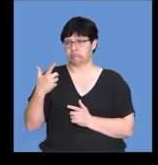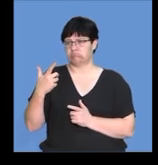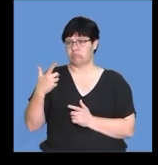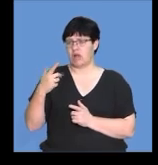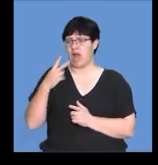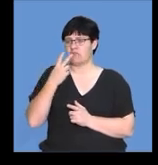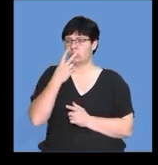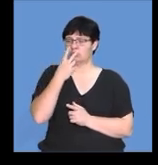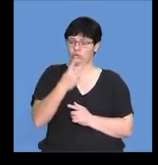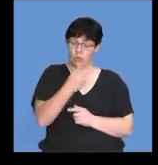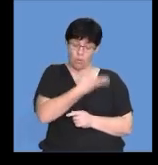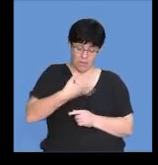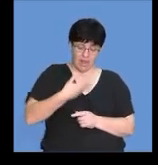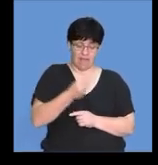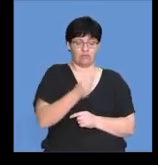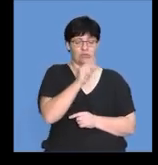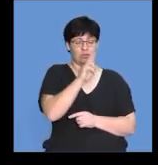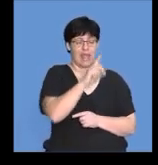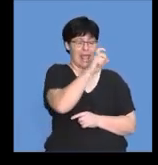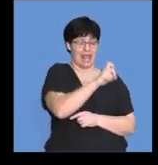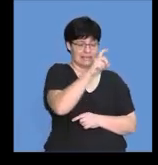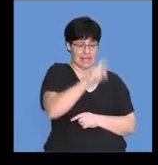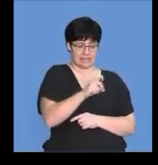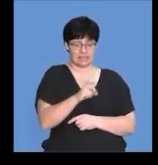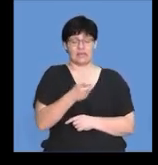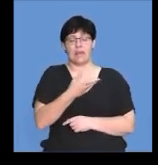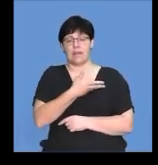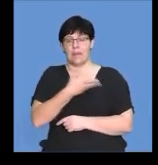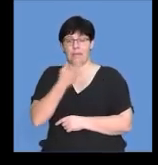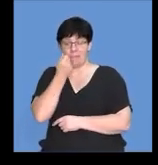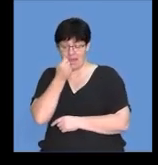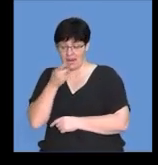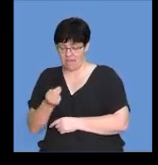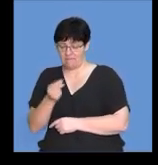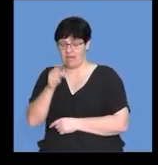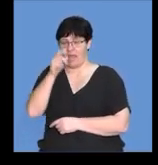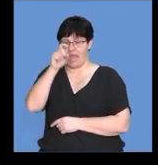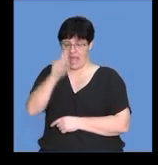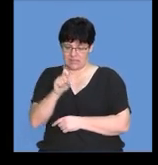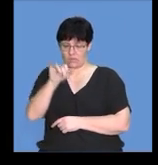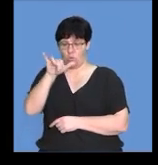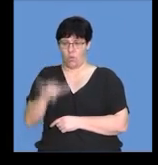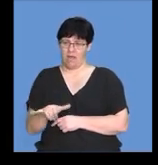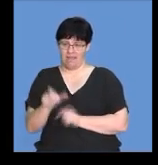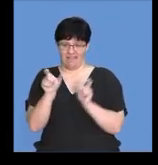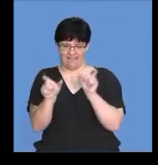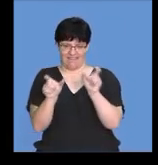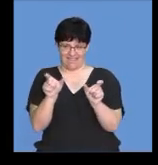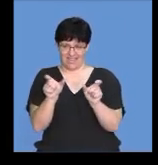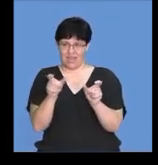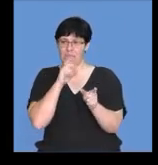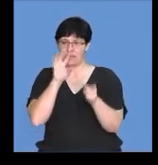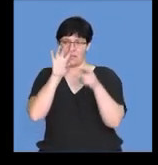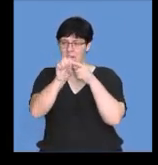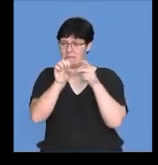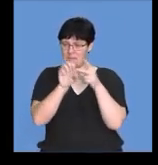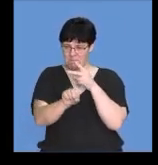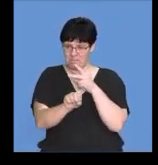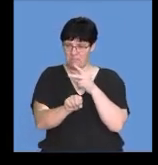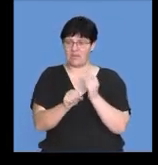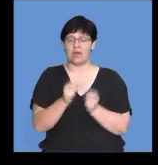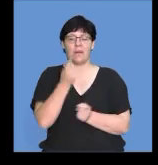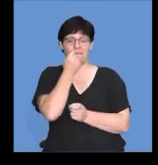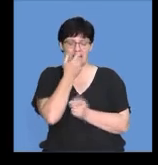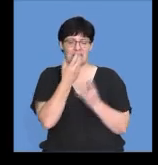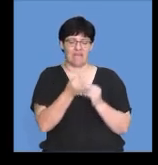2 X chromosomes. In a male, you'll have an X and a Y chromosome. So clearly, you would need to recognize the fact that males